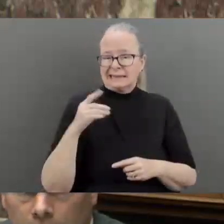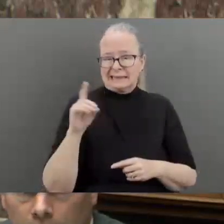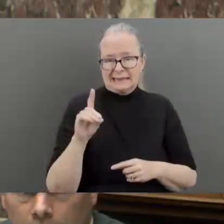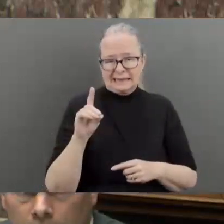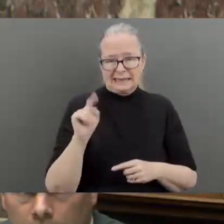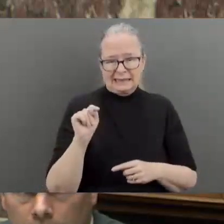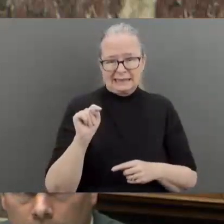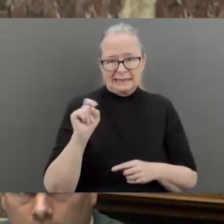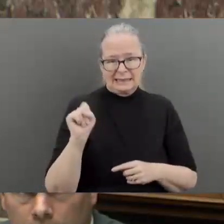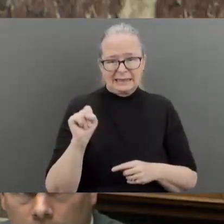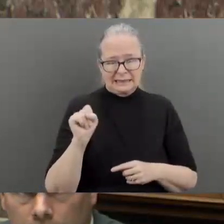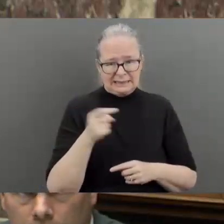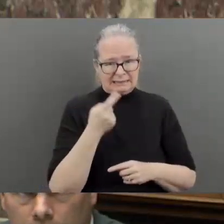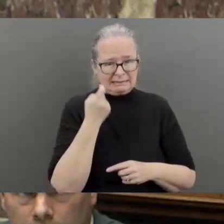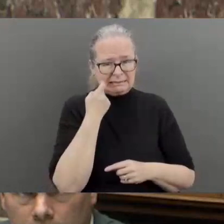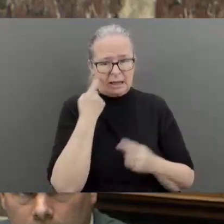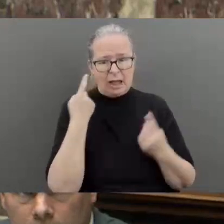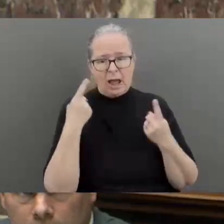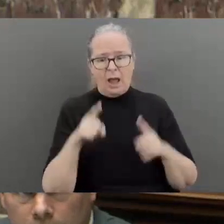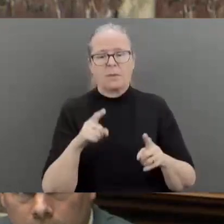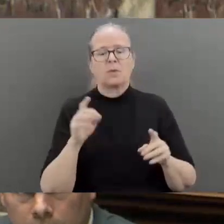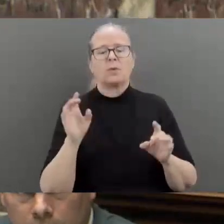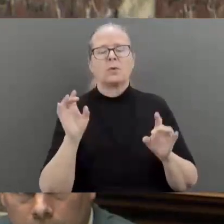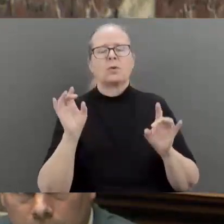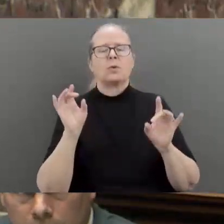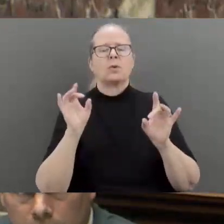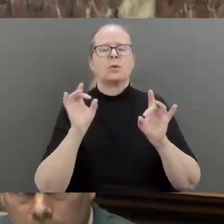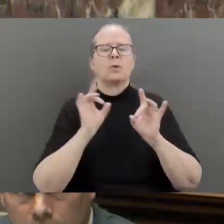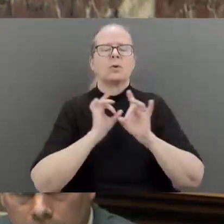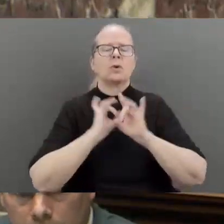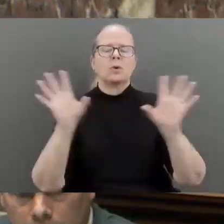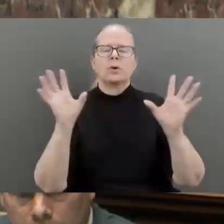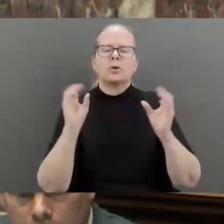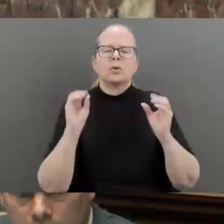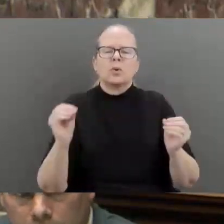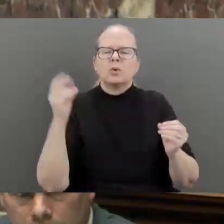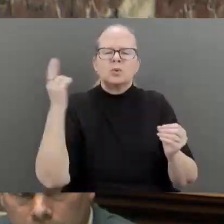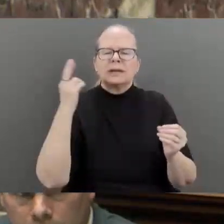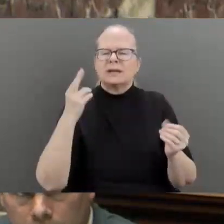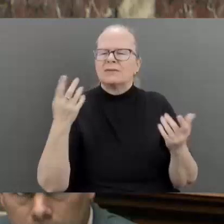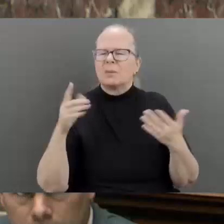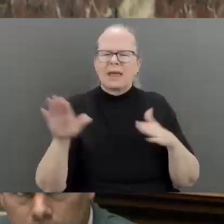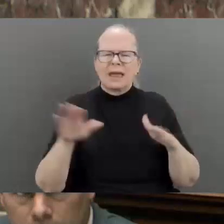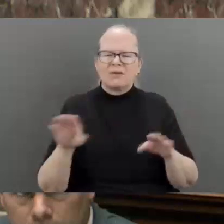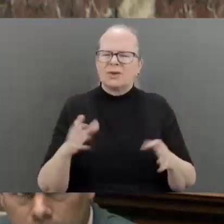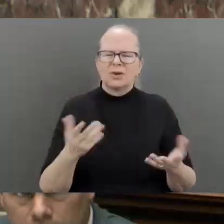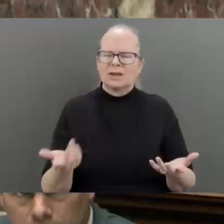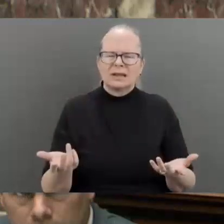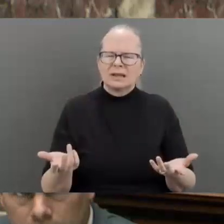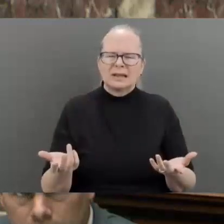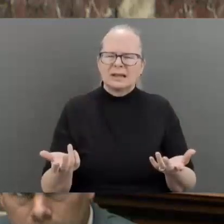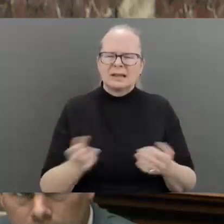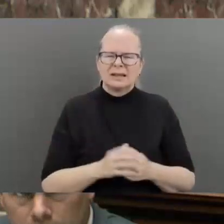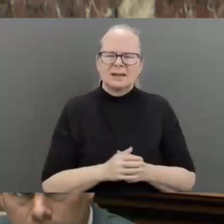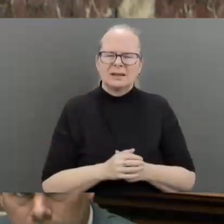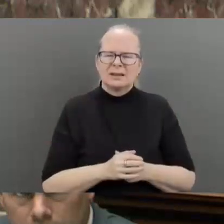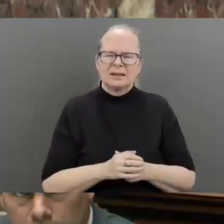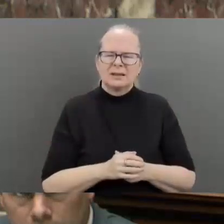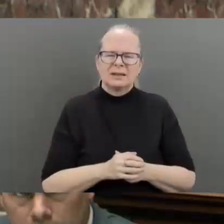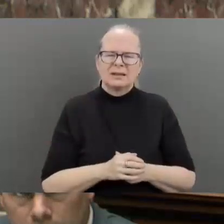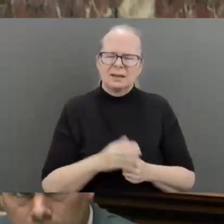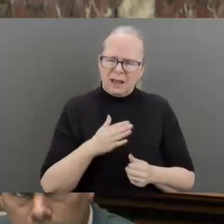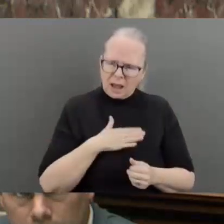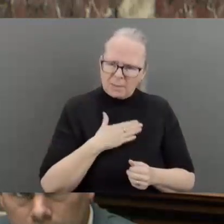There's no justification for that type of behavior. I'm glad to hear that a suspect has been arrested and